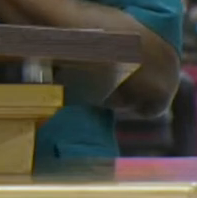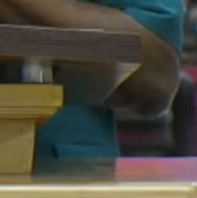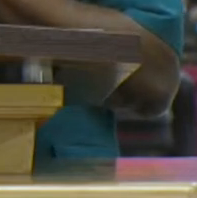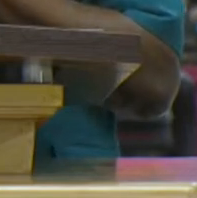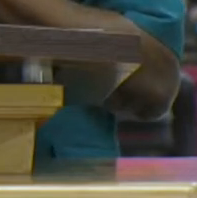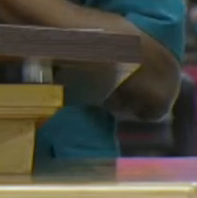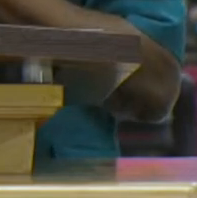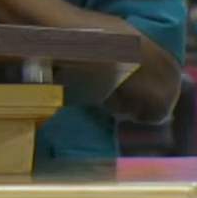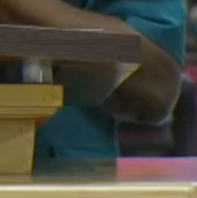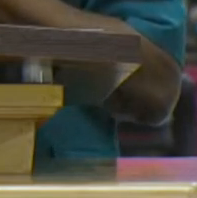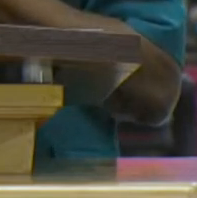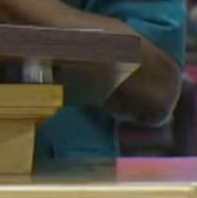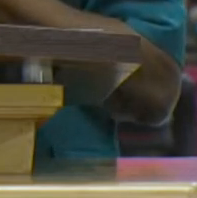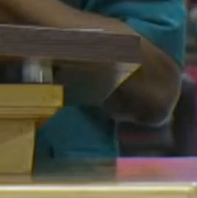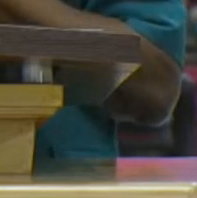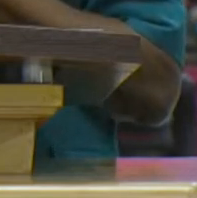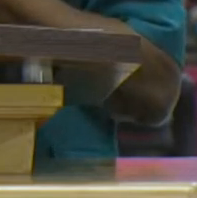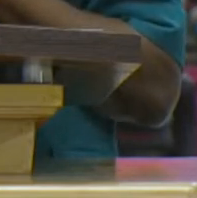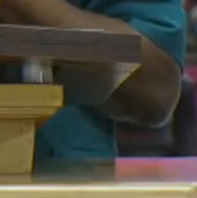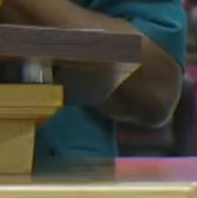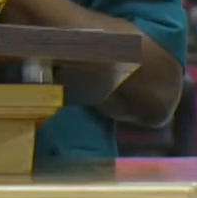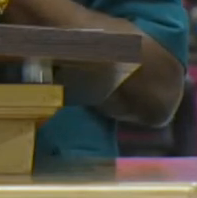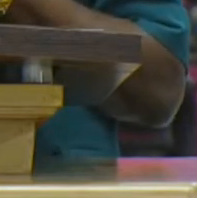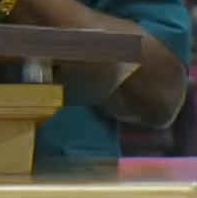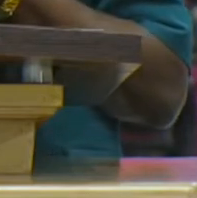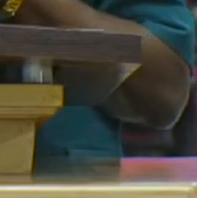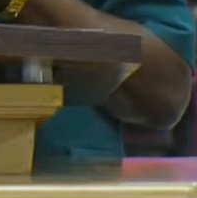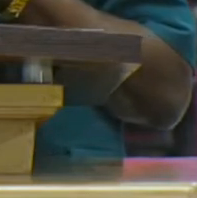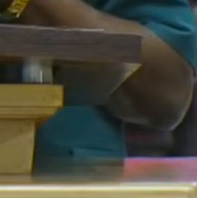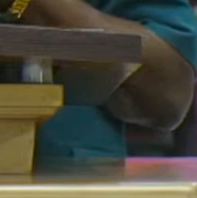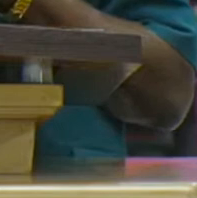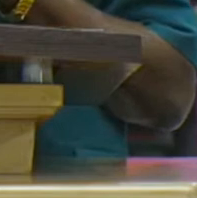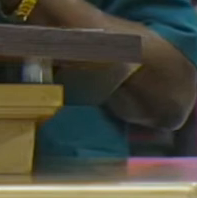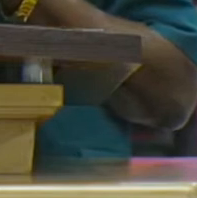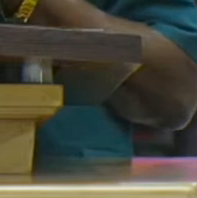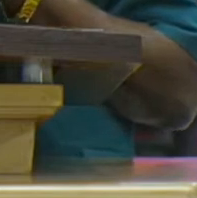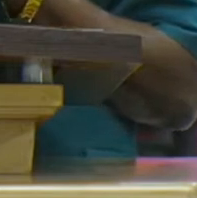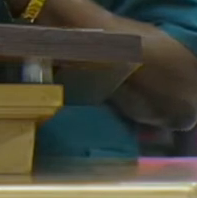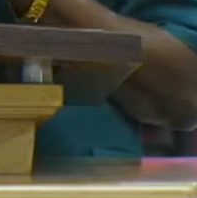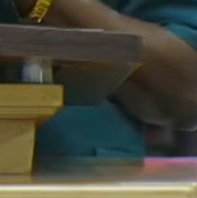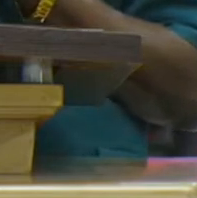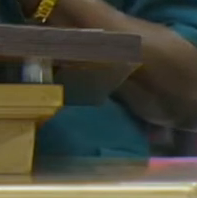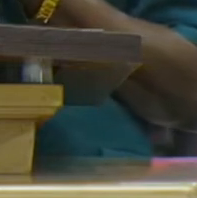restore them to me fully. Da won pada fun mi lai se ku eyo kan.